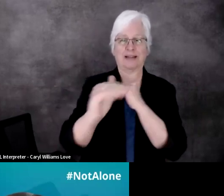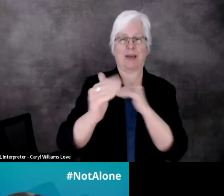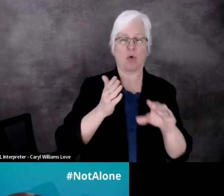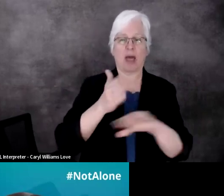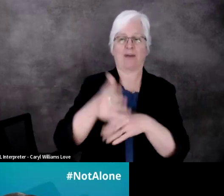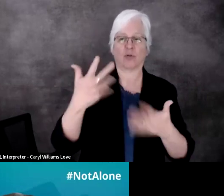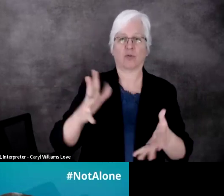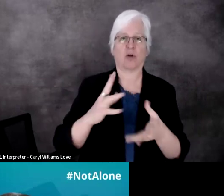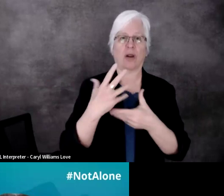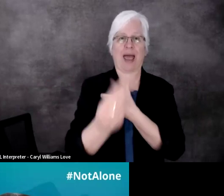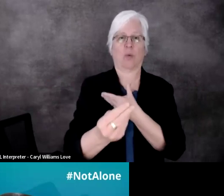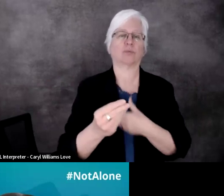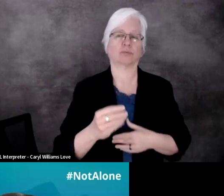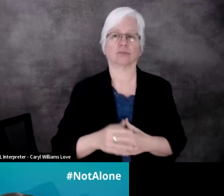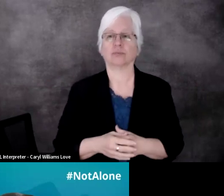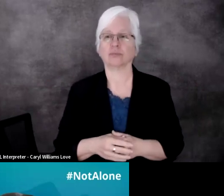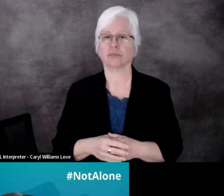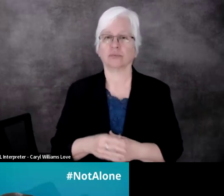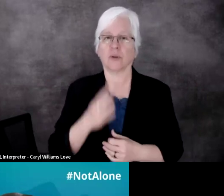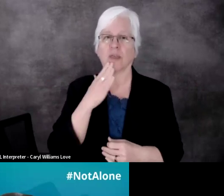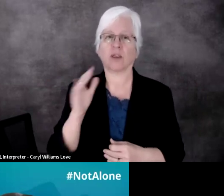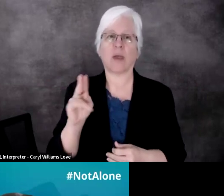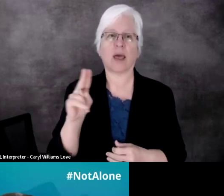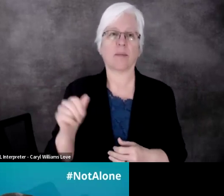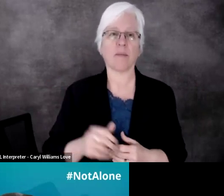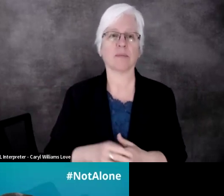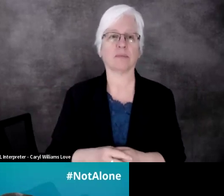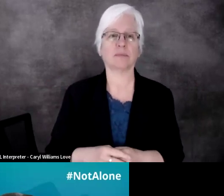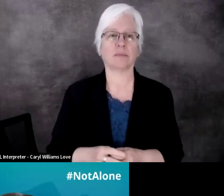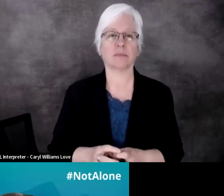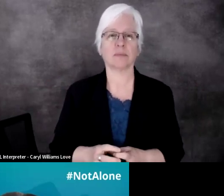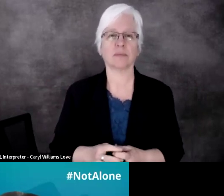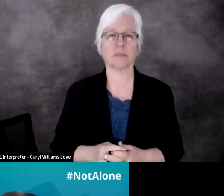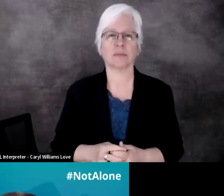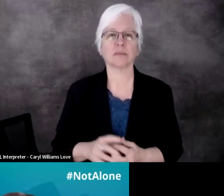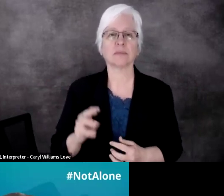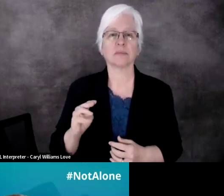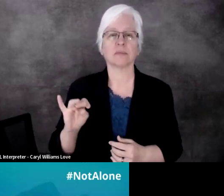Great. Thanks, Anna. Other thoughts? Michelle.